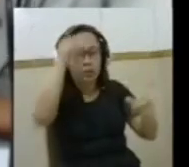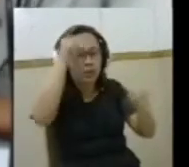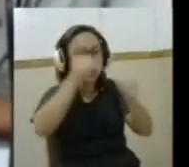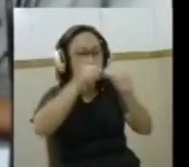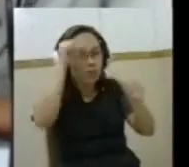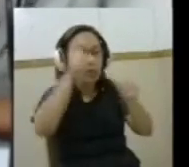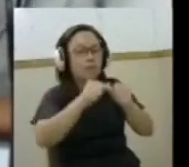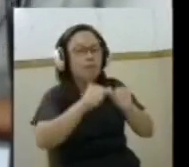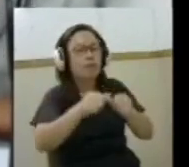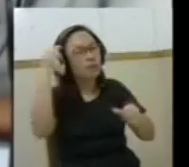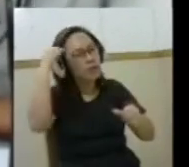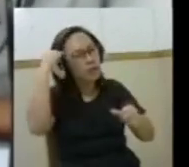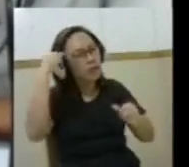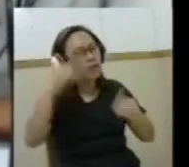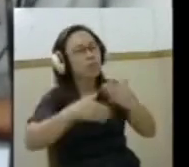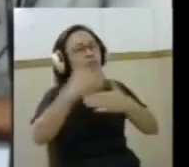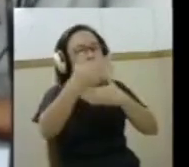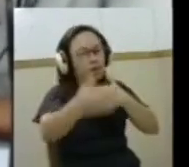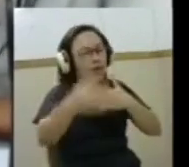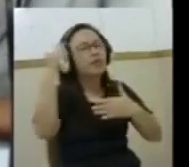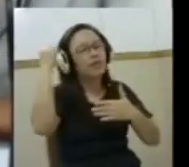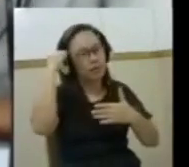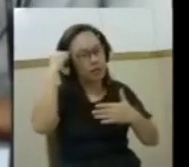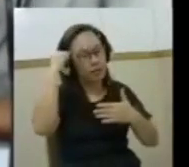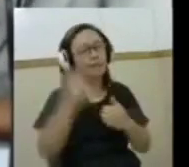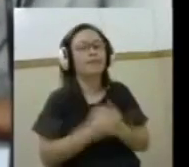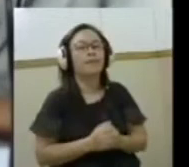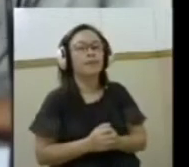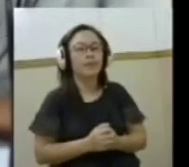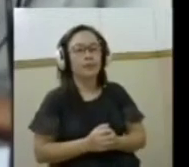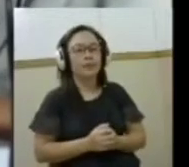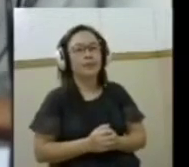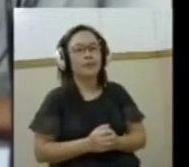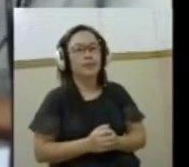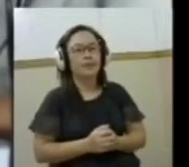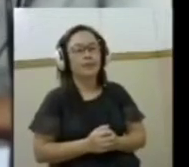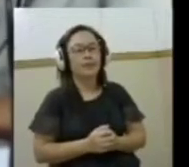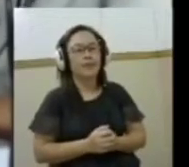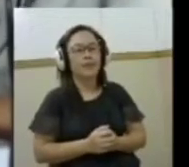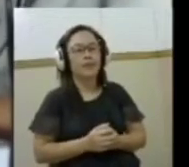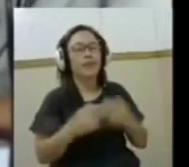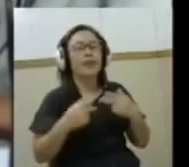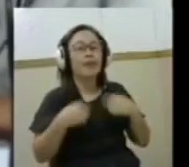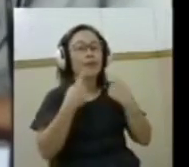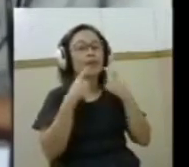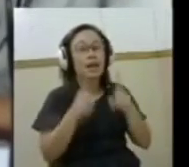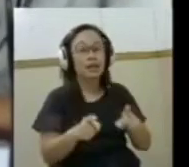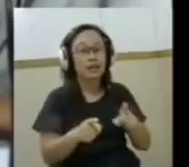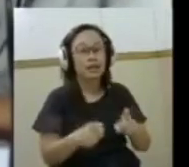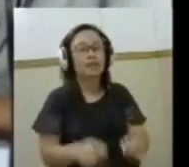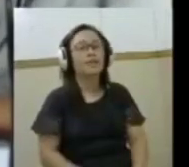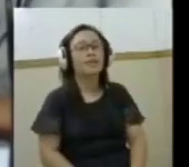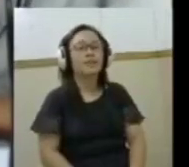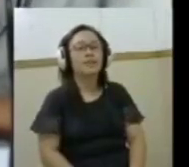beyond the thinking. Yes. Anyways, there is also an answer coming from a teacher from Bansay, Division of Bukidnon, Mr. Ian